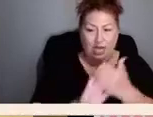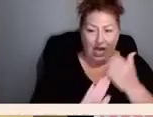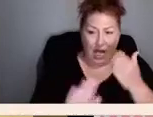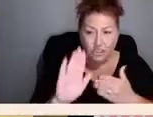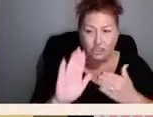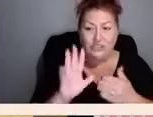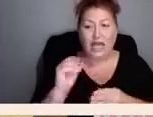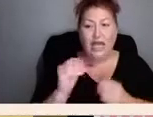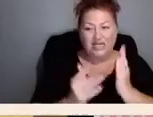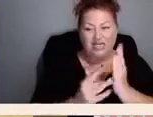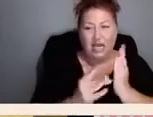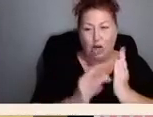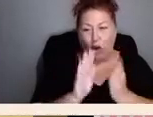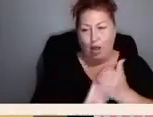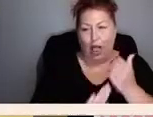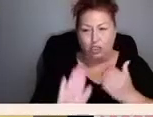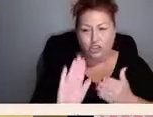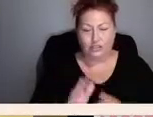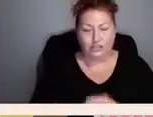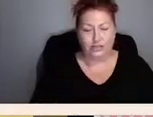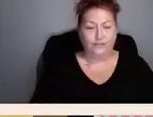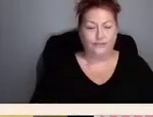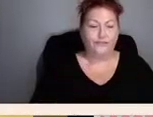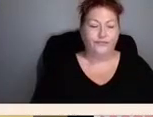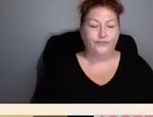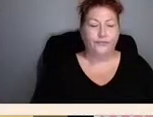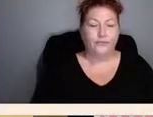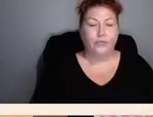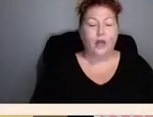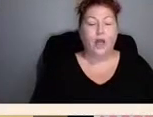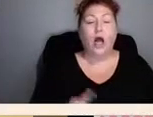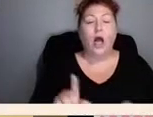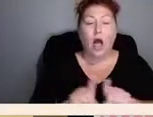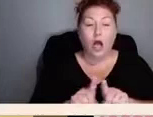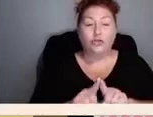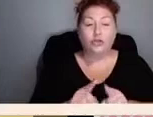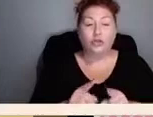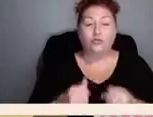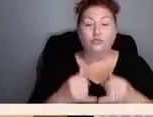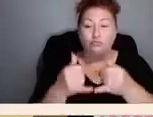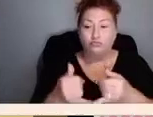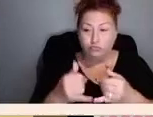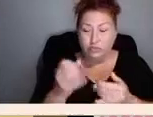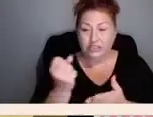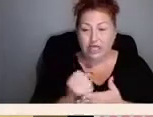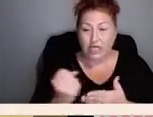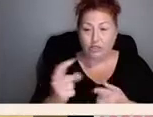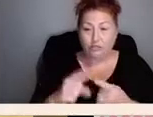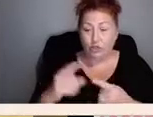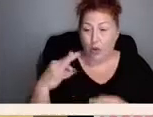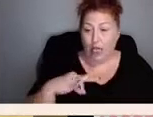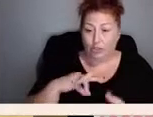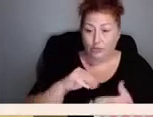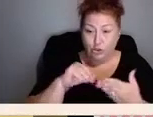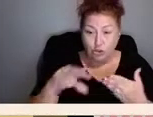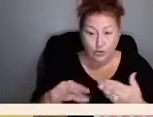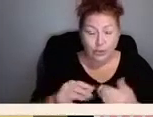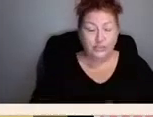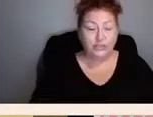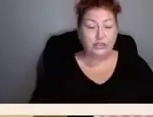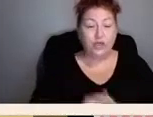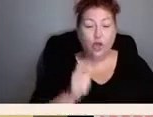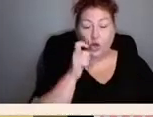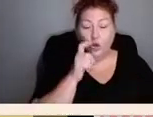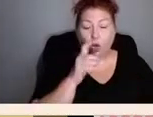colleges, and technical colleges. Also, award the scholarships to eligible students who